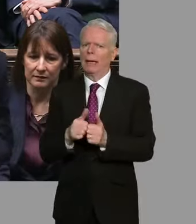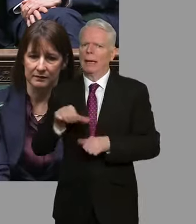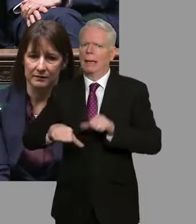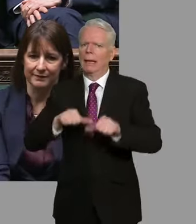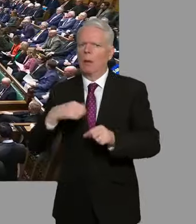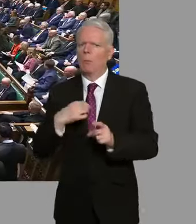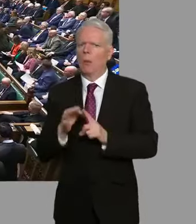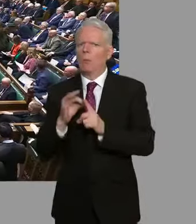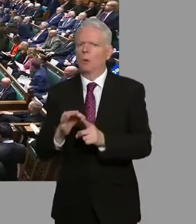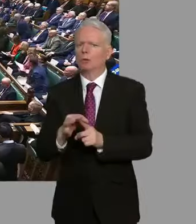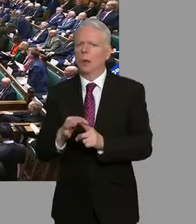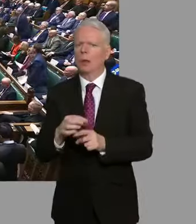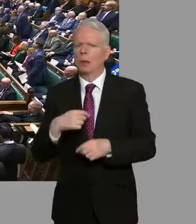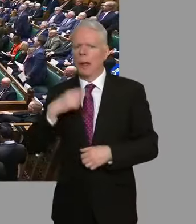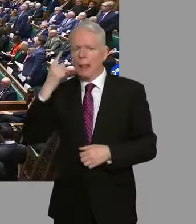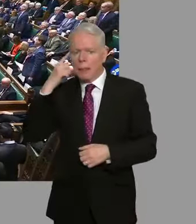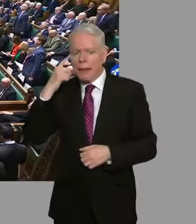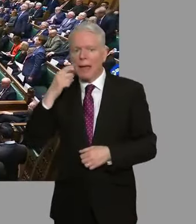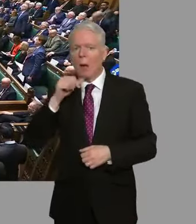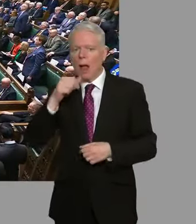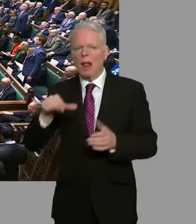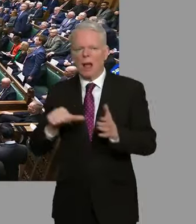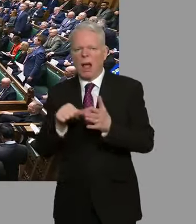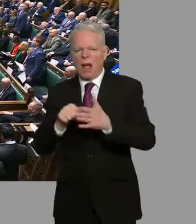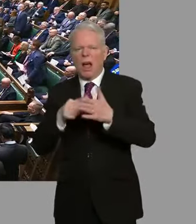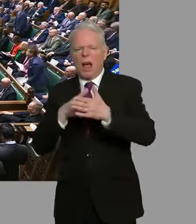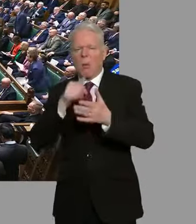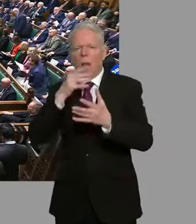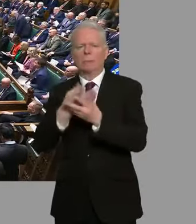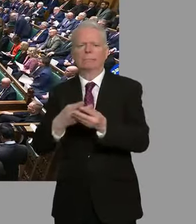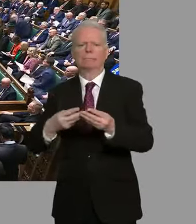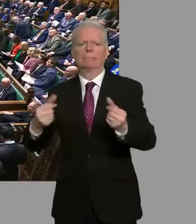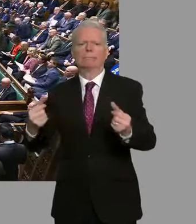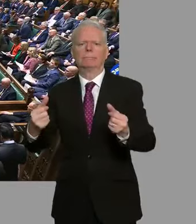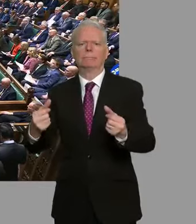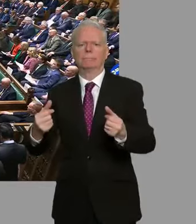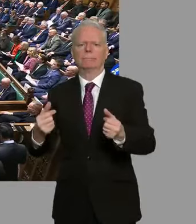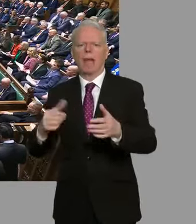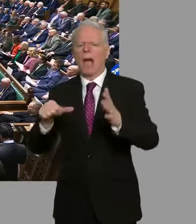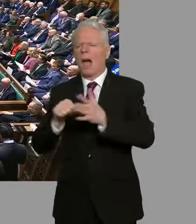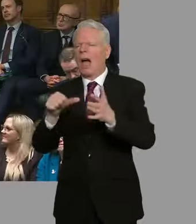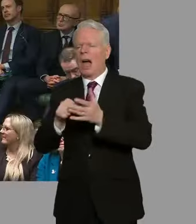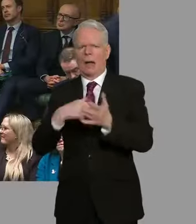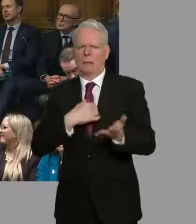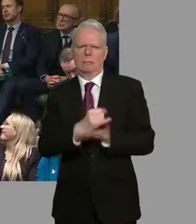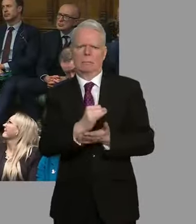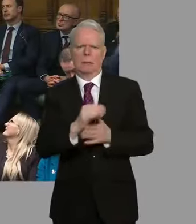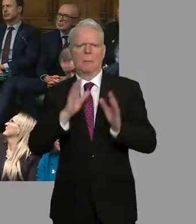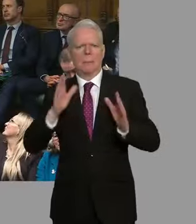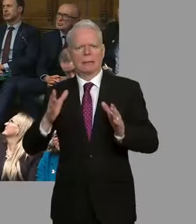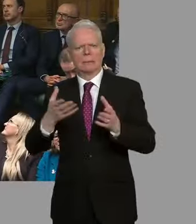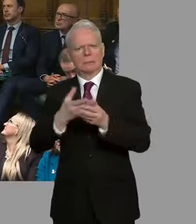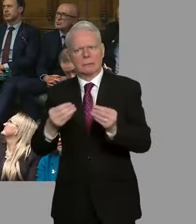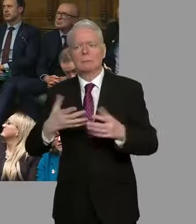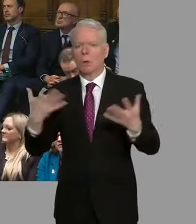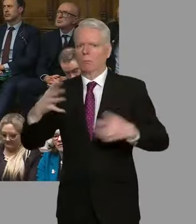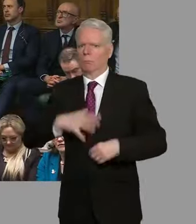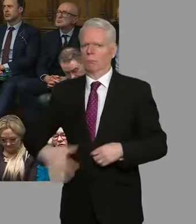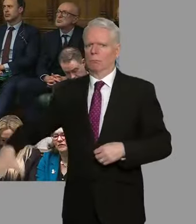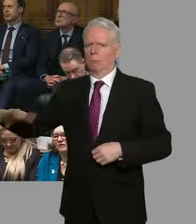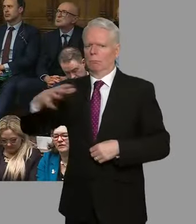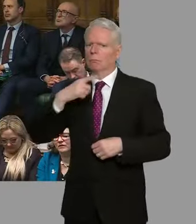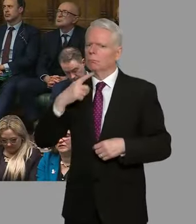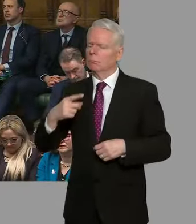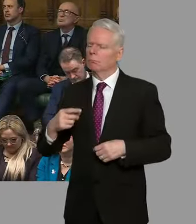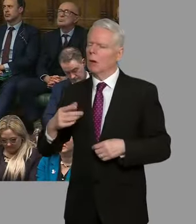reason. Thank you very much, Mr. Speaker. In the general election campaign, Labour leadership promised that if